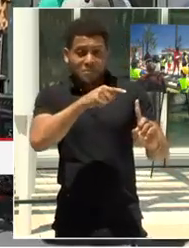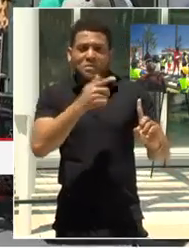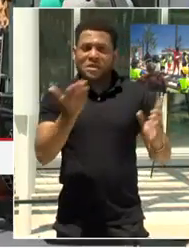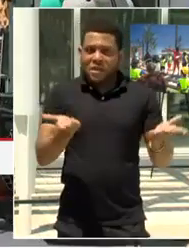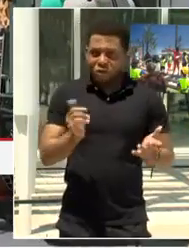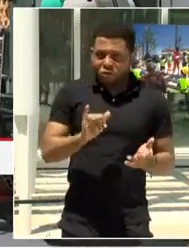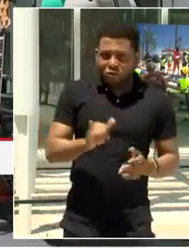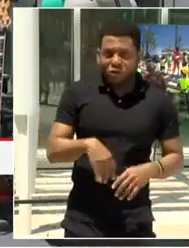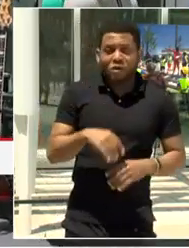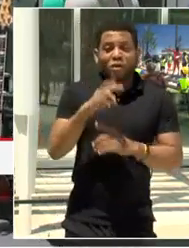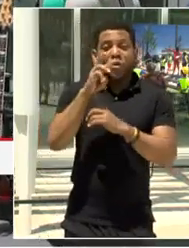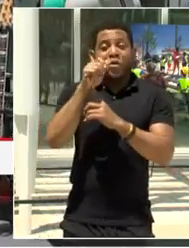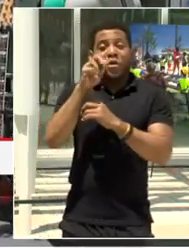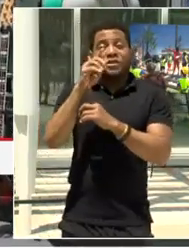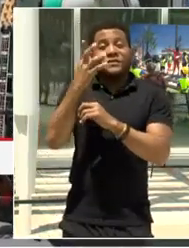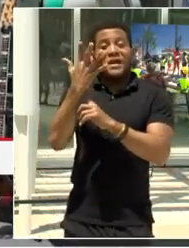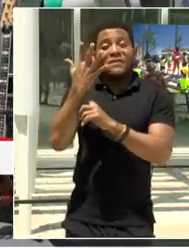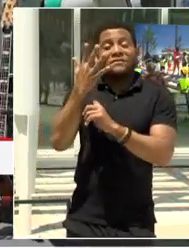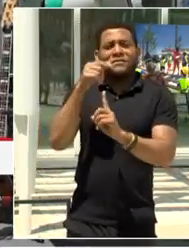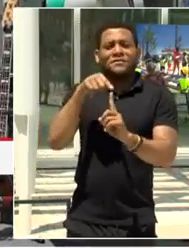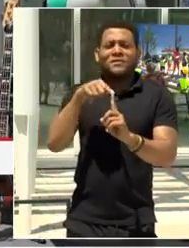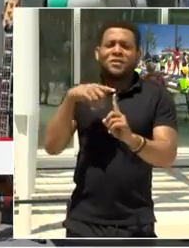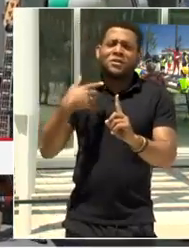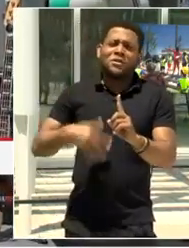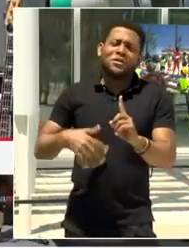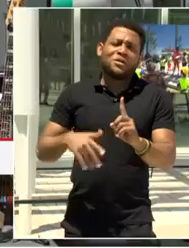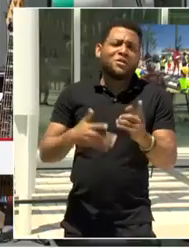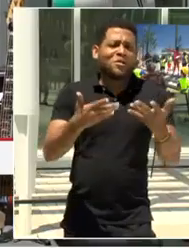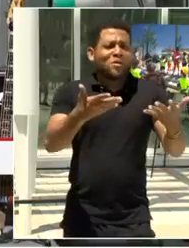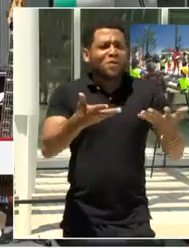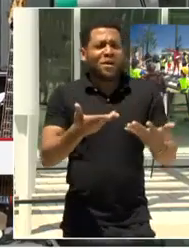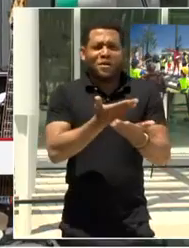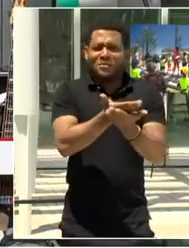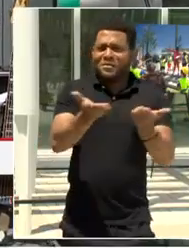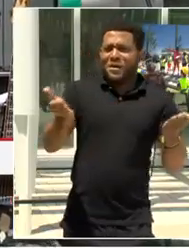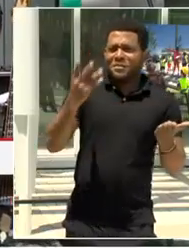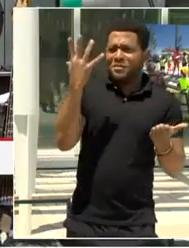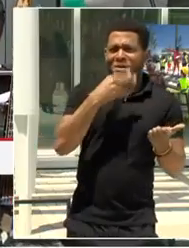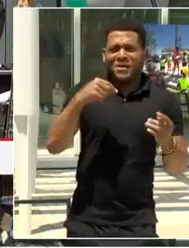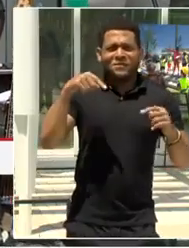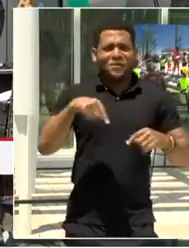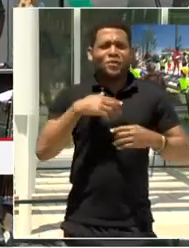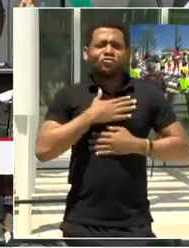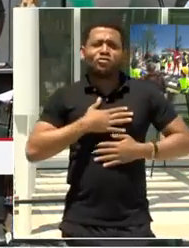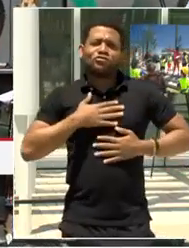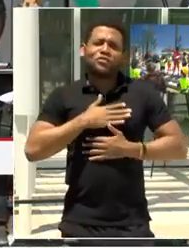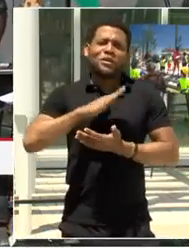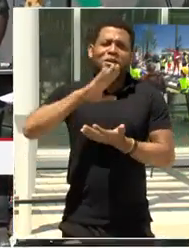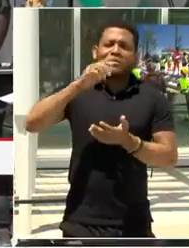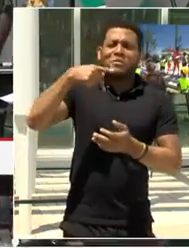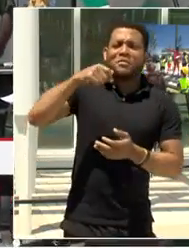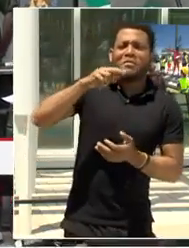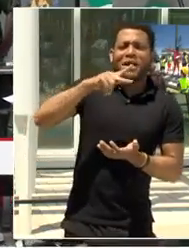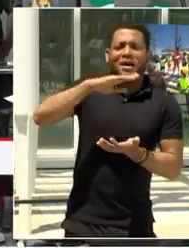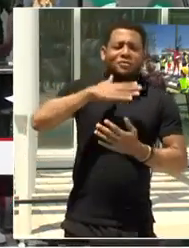welcome to the beautiful Reservoir Park Recreation Center.